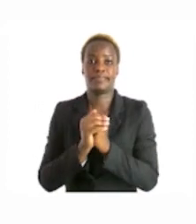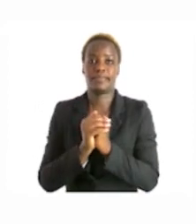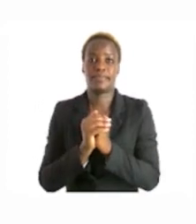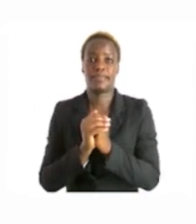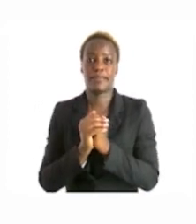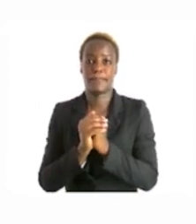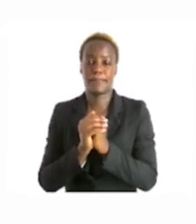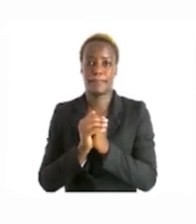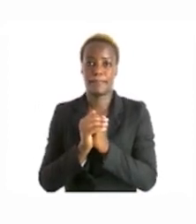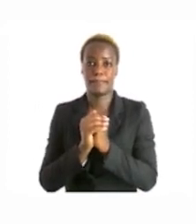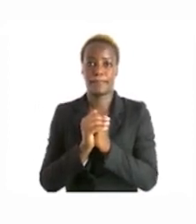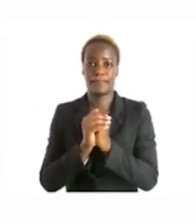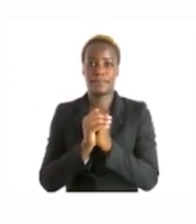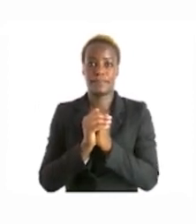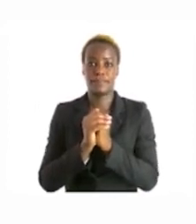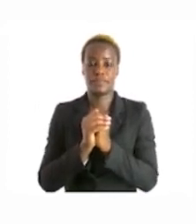the right angle.